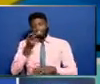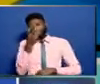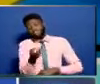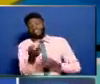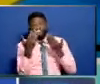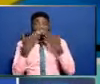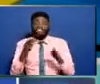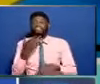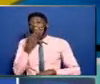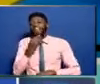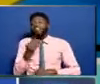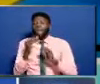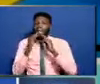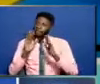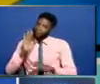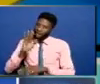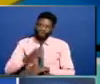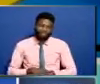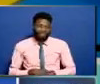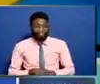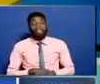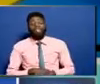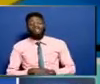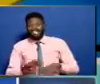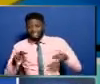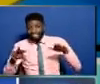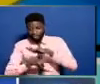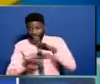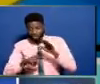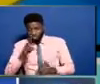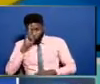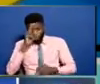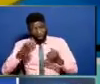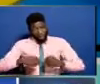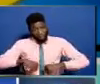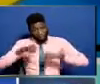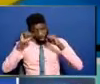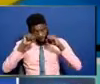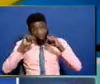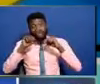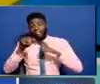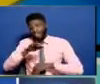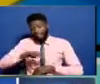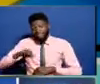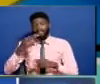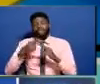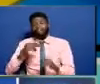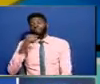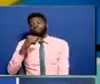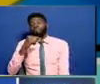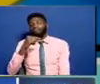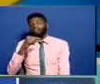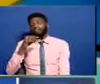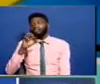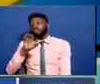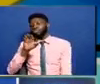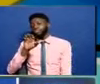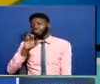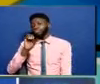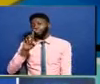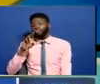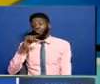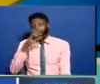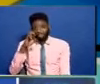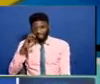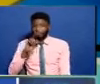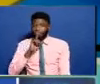Githunguri Sub-County Deputy Police Commander George Kipkoros says the young man could have committed suicide or killed by people